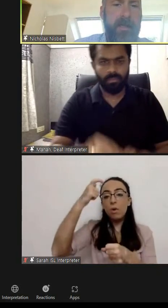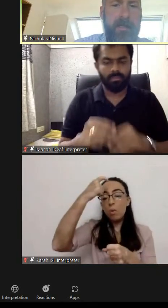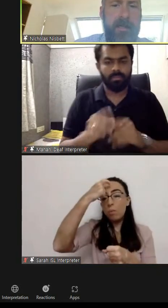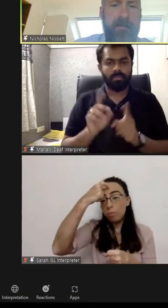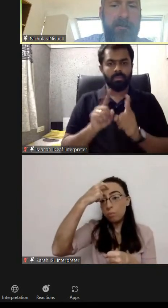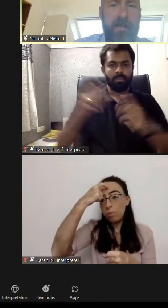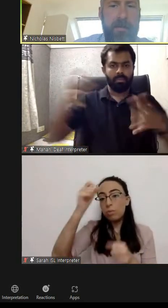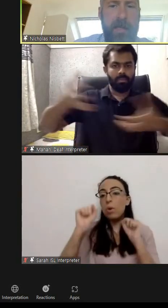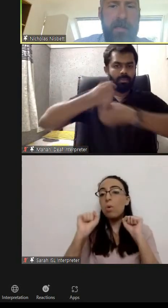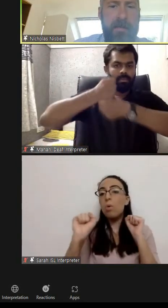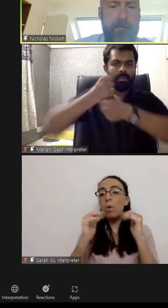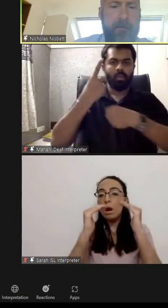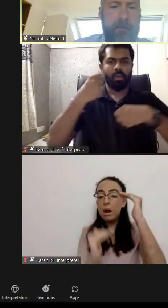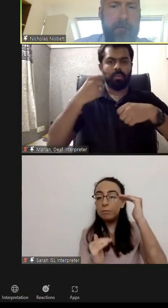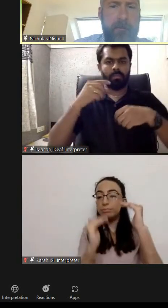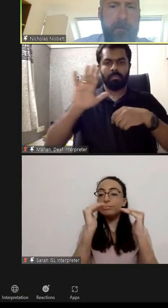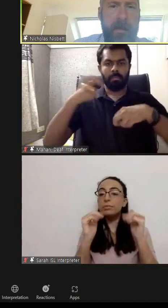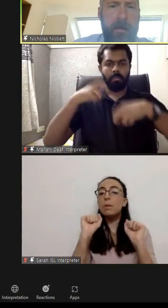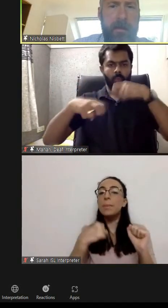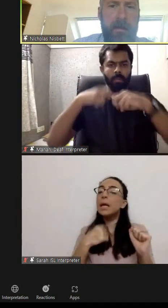perspective in the first place.